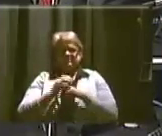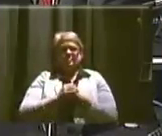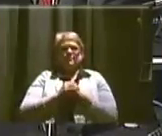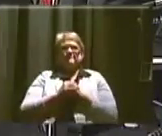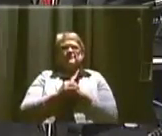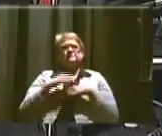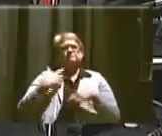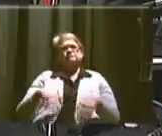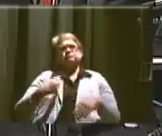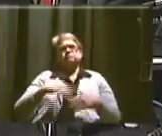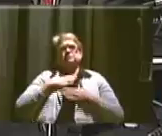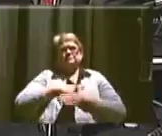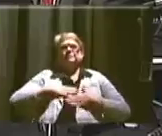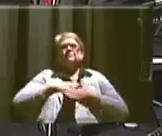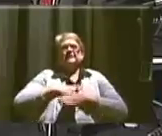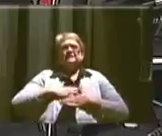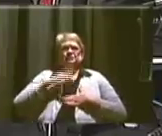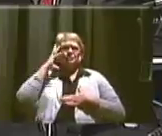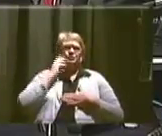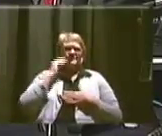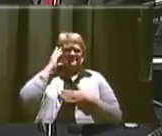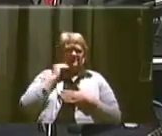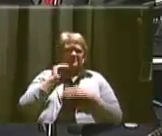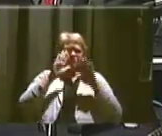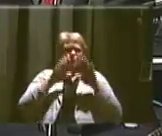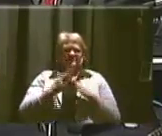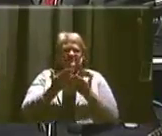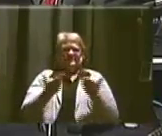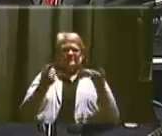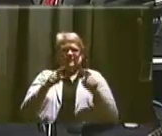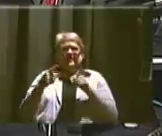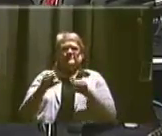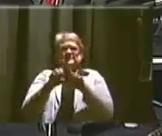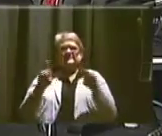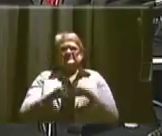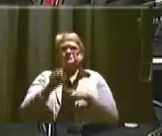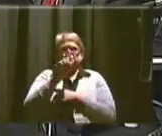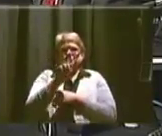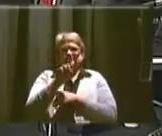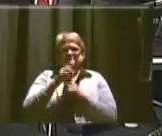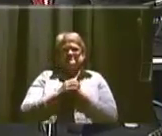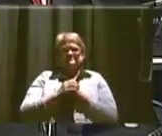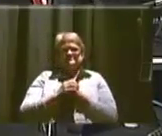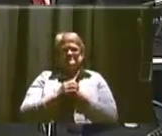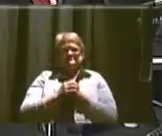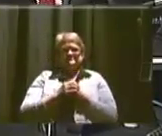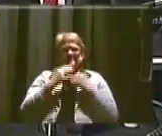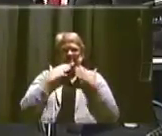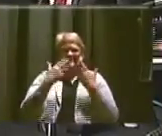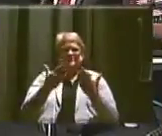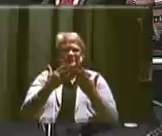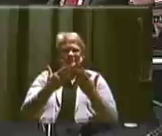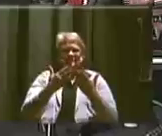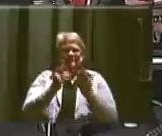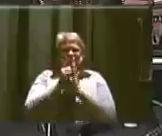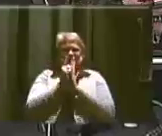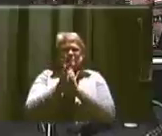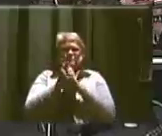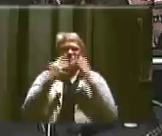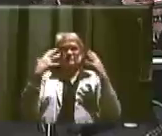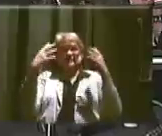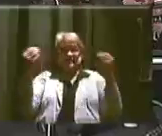to get to have some experience of all the wonderful things that are going on in District 1, so thank you. And now let's take a moment.